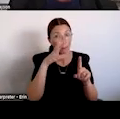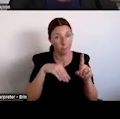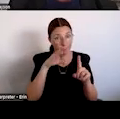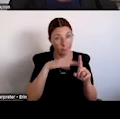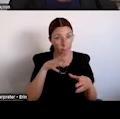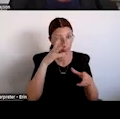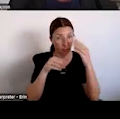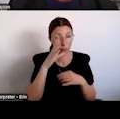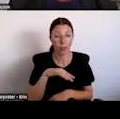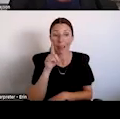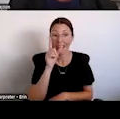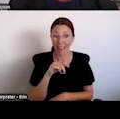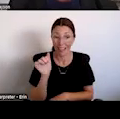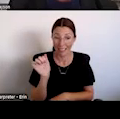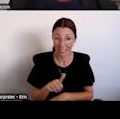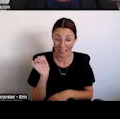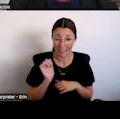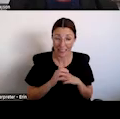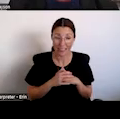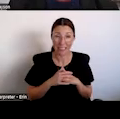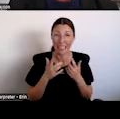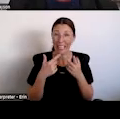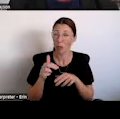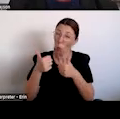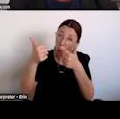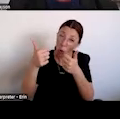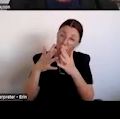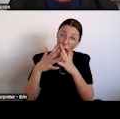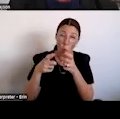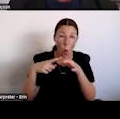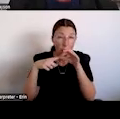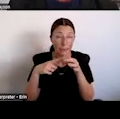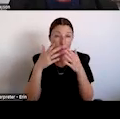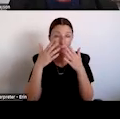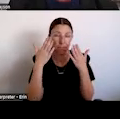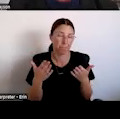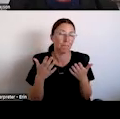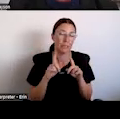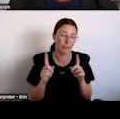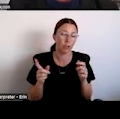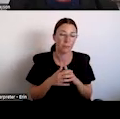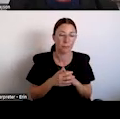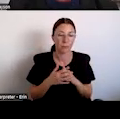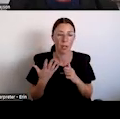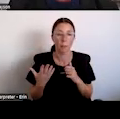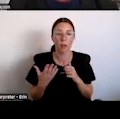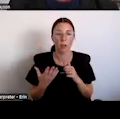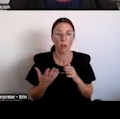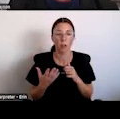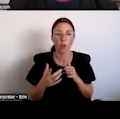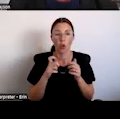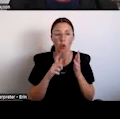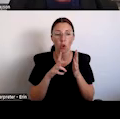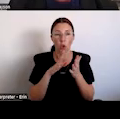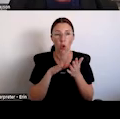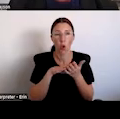very good or bad, that's another thing. So copyrighted materials is not only about training AI. Copyrighted materials